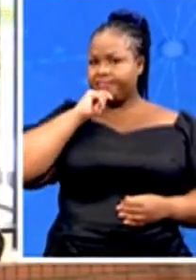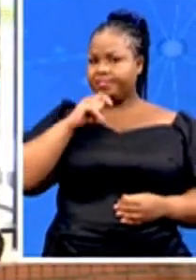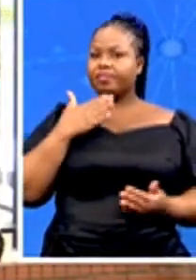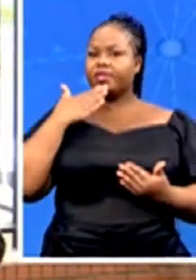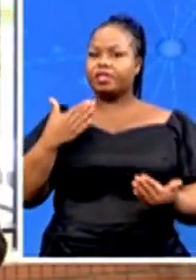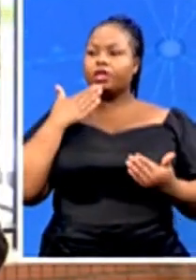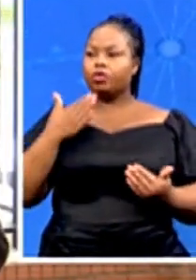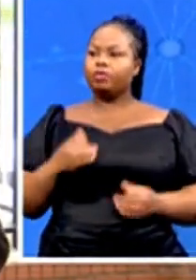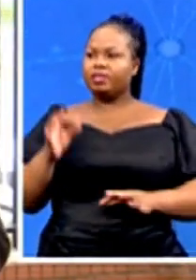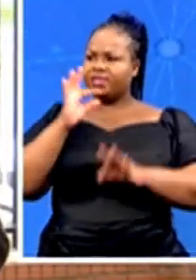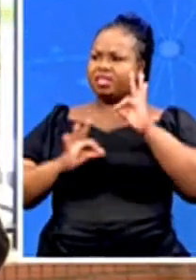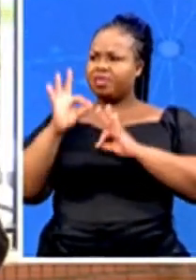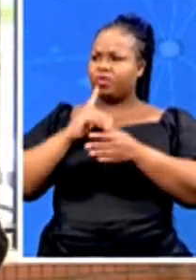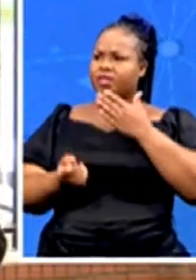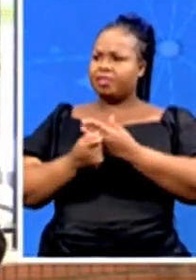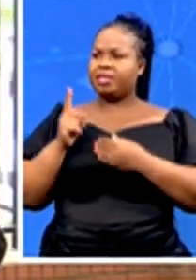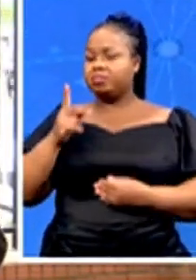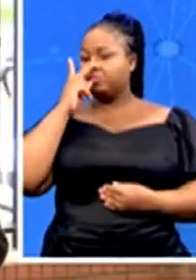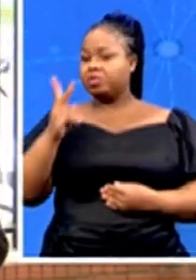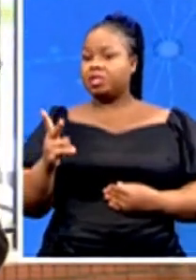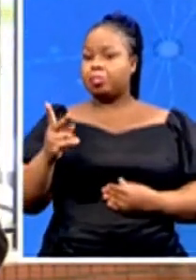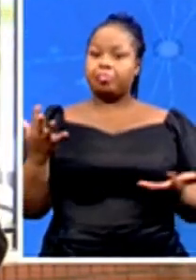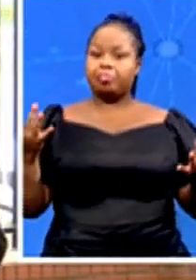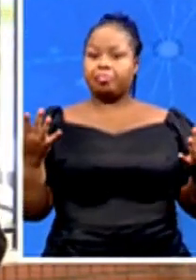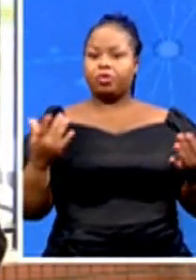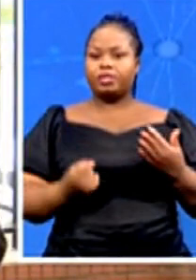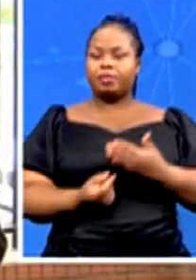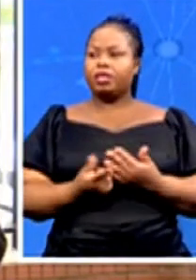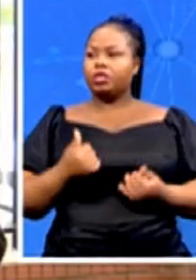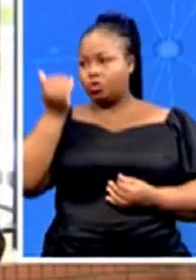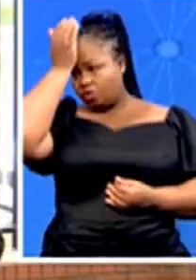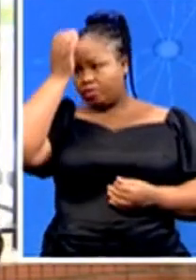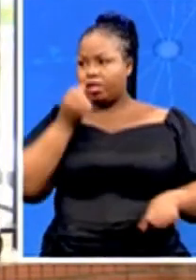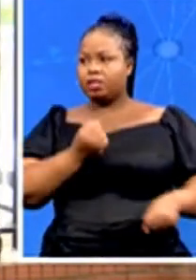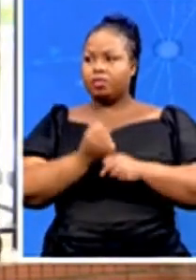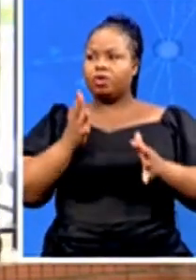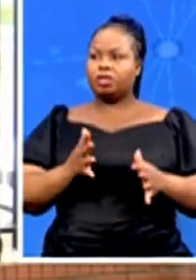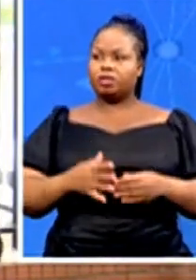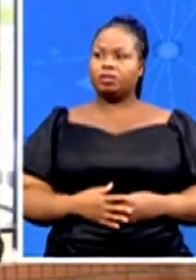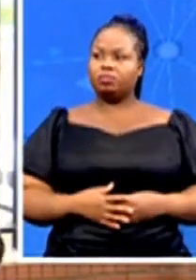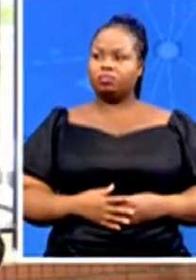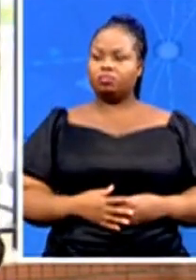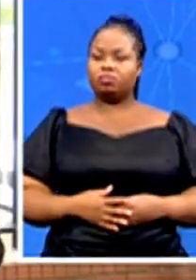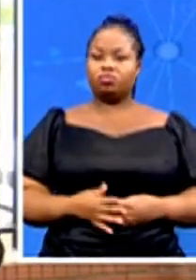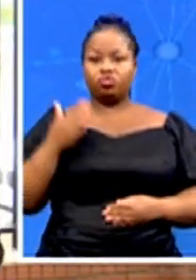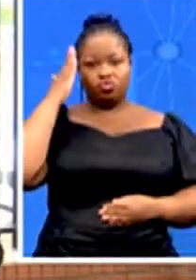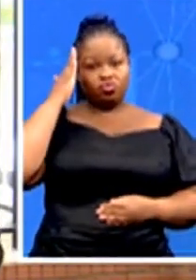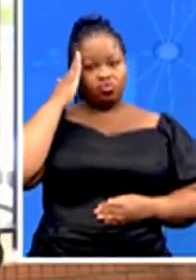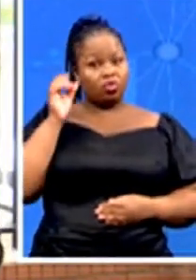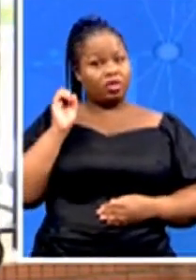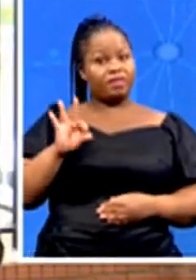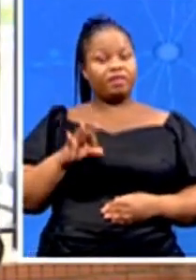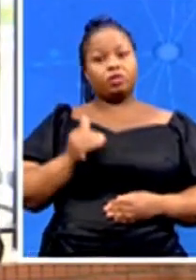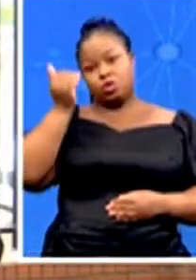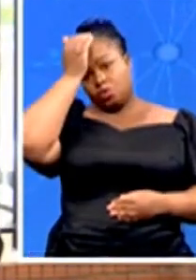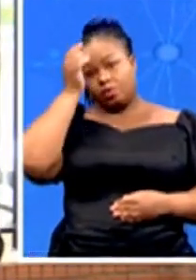you see, and are there any Zuma supporters? Do we know at this particular point whether Mr. Zuma himself will be there to